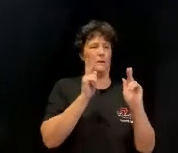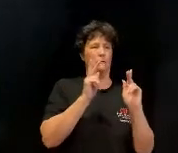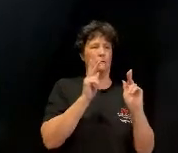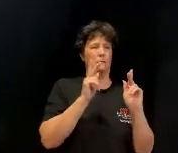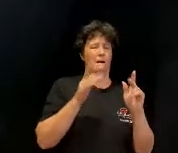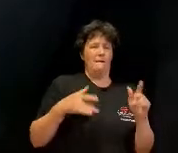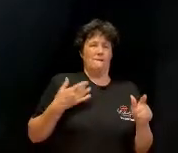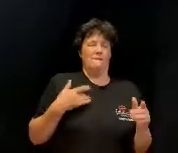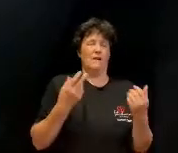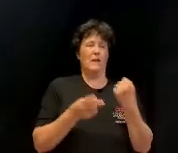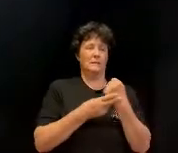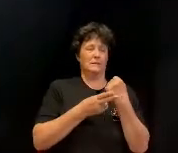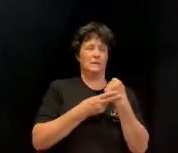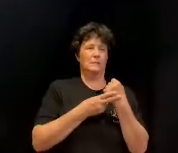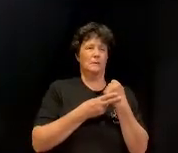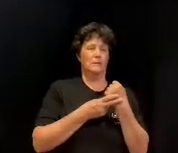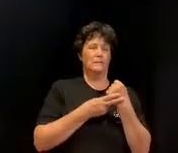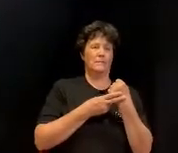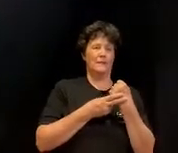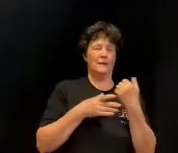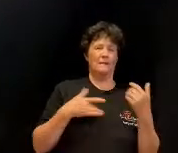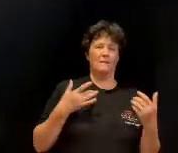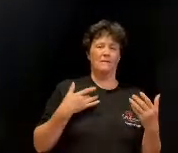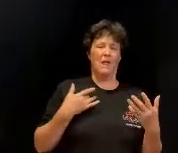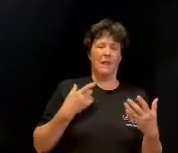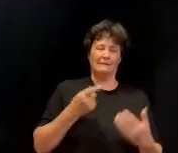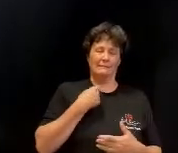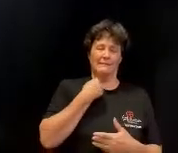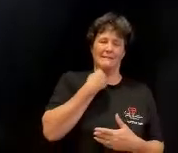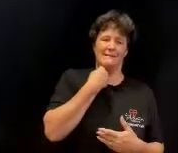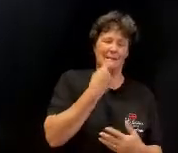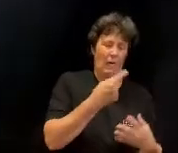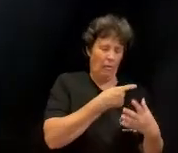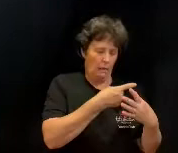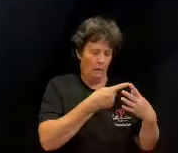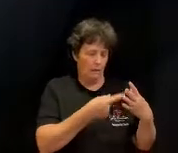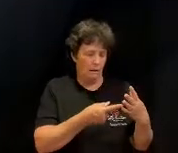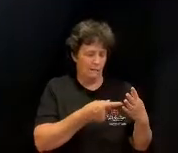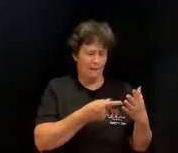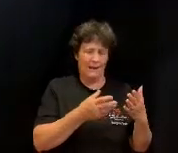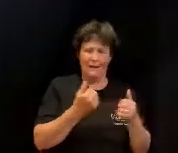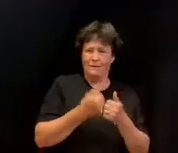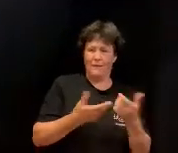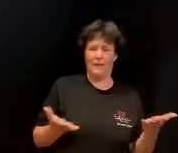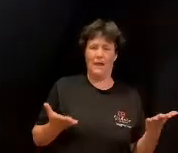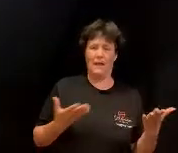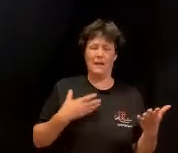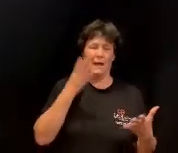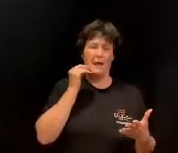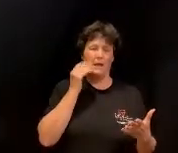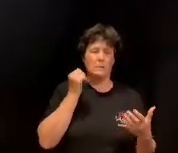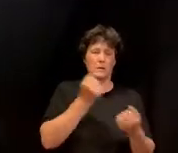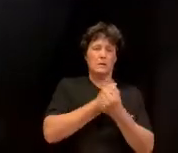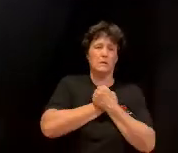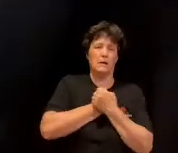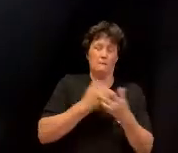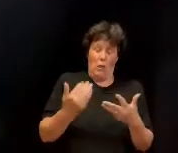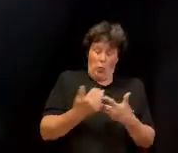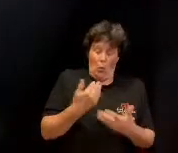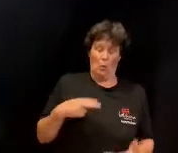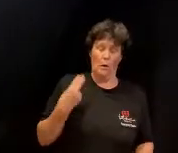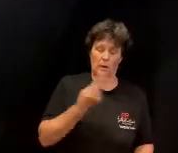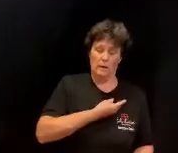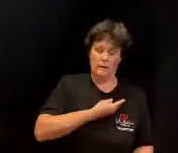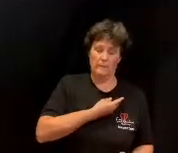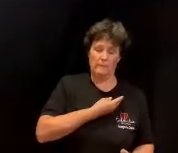safe with us. Will feel they can be vulnerable with us. And Lord, they will experience love through us. That we'll look them just like you did, Jesus. We'll